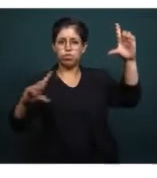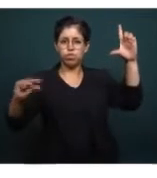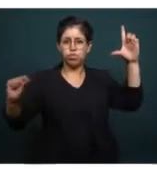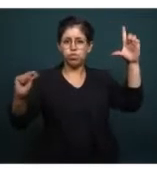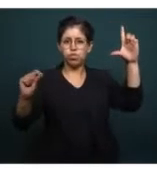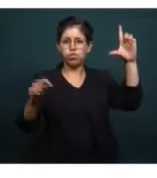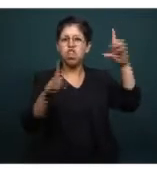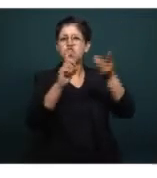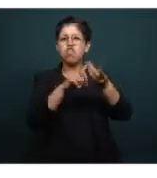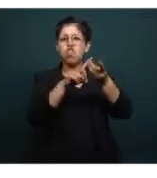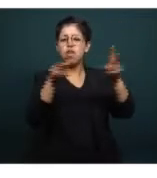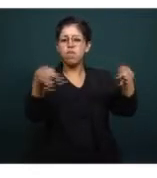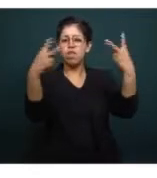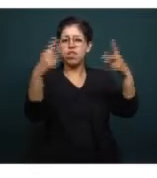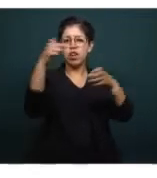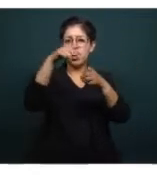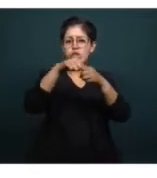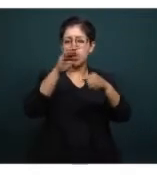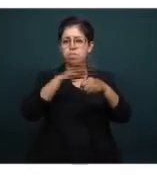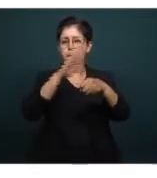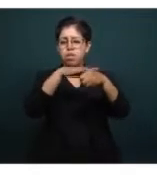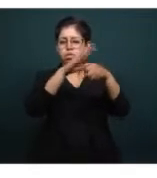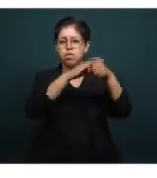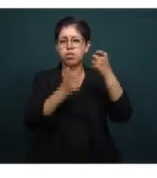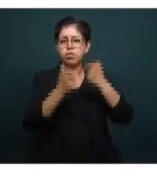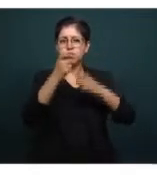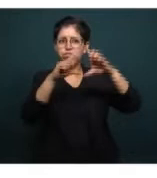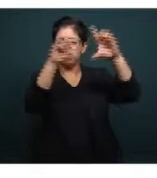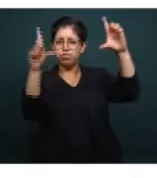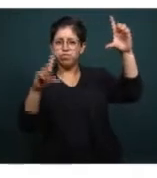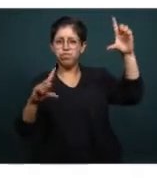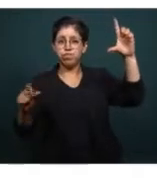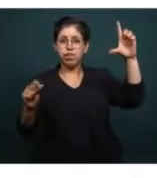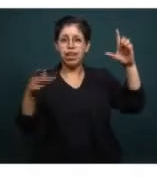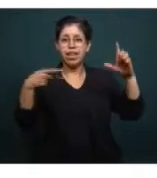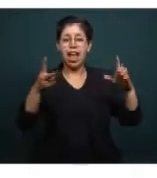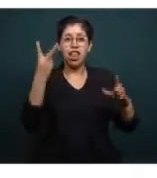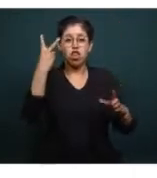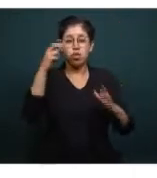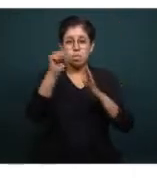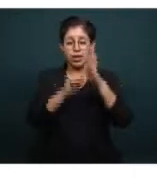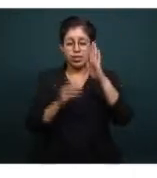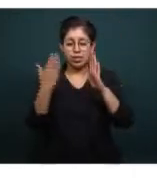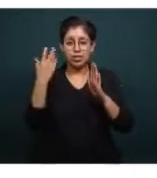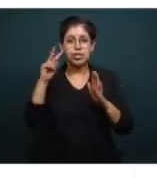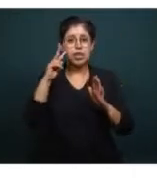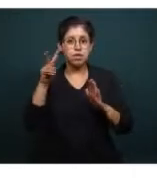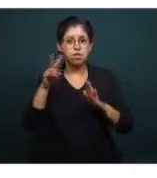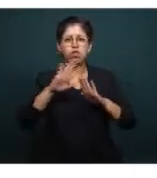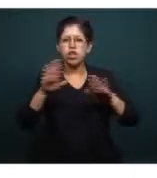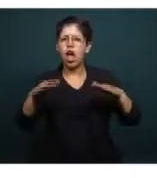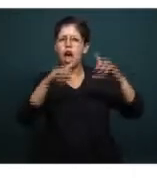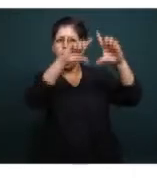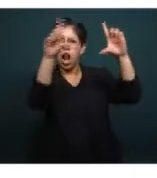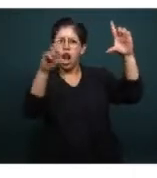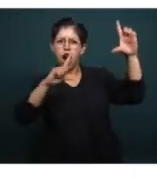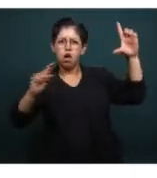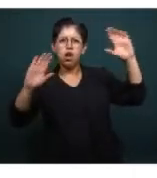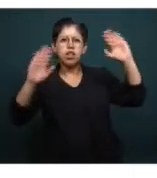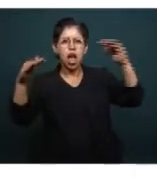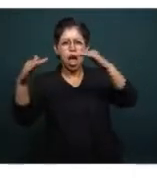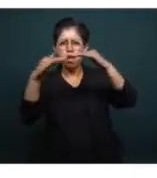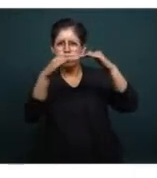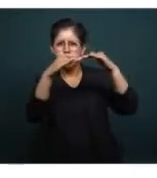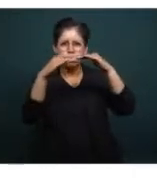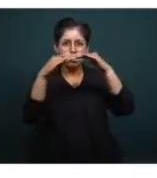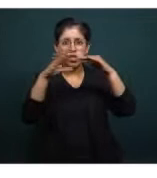marca, hemos the estado viendo en los margins, últimos and you 2 can meses see that within the cómo last 2 está months, muy plano ya. it's now Quiere very decir que en los closer to very promedios no